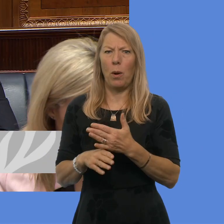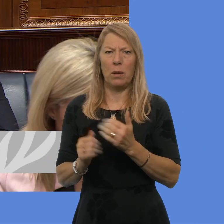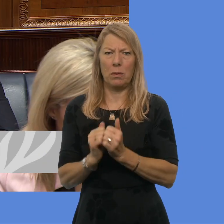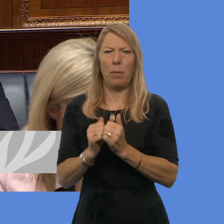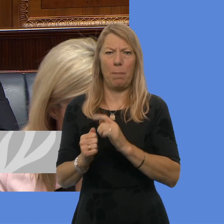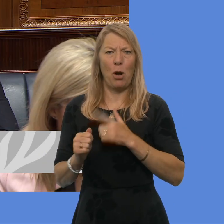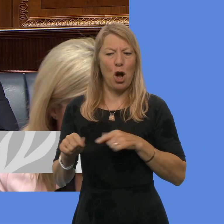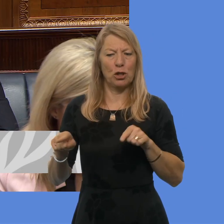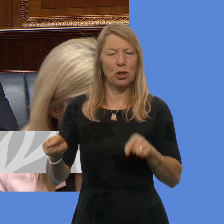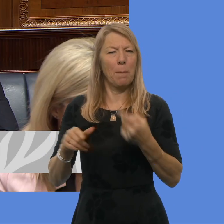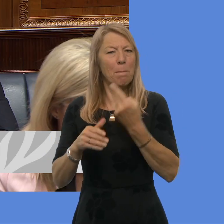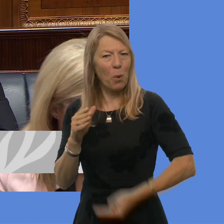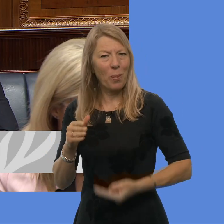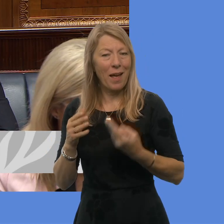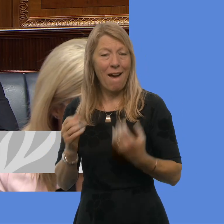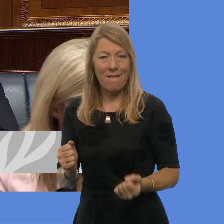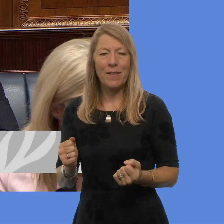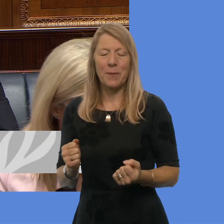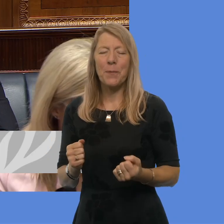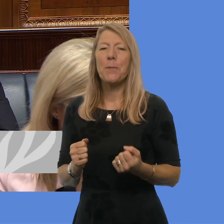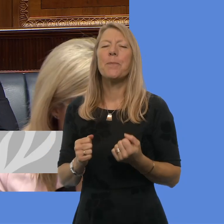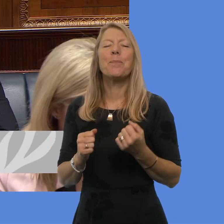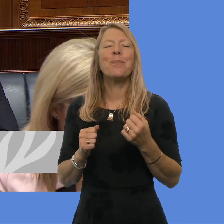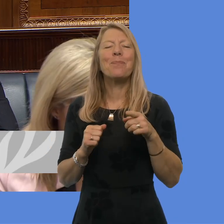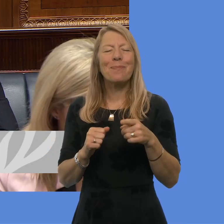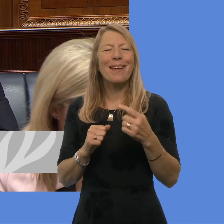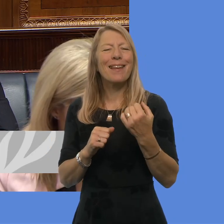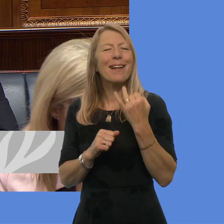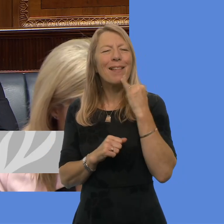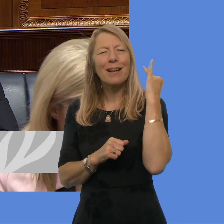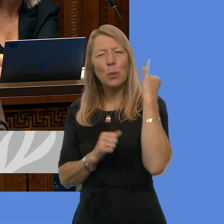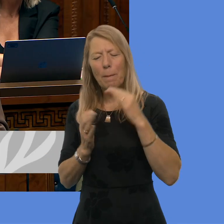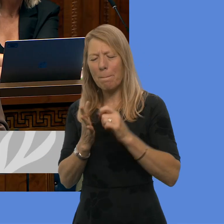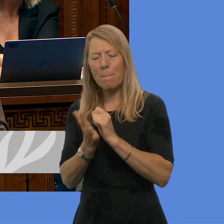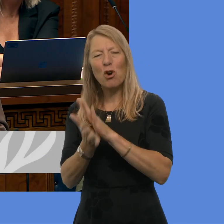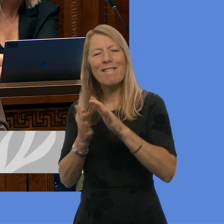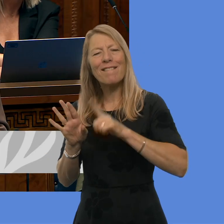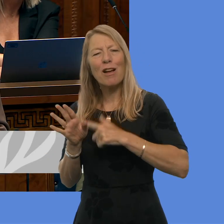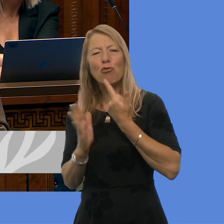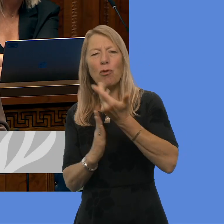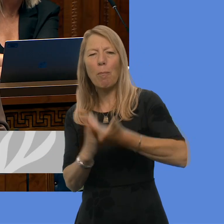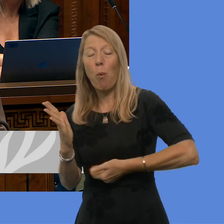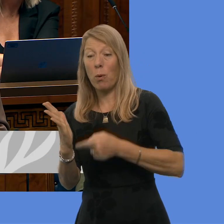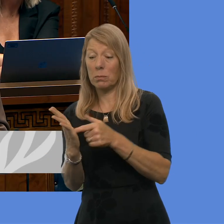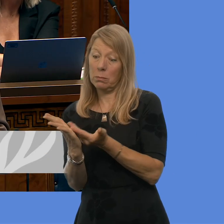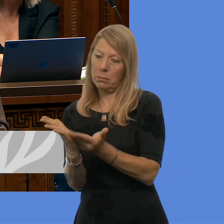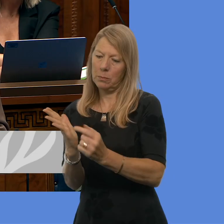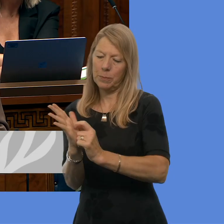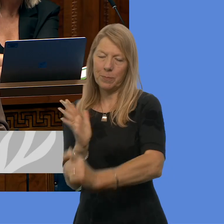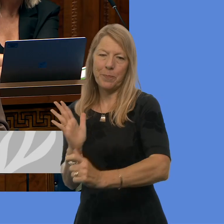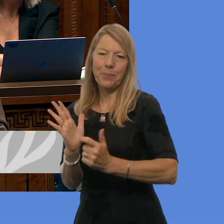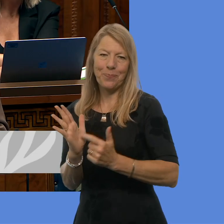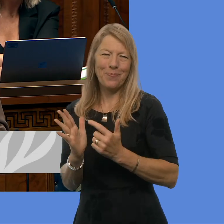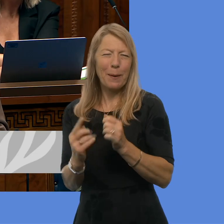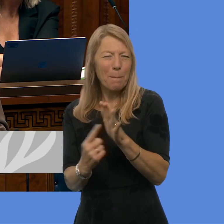positive thing. And I note even in the Murphy report last week, it talks about how we really need to avail and tap into this dual market